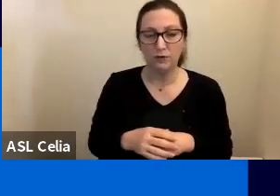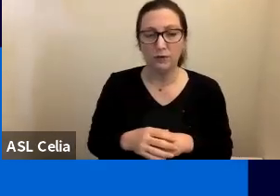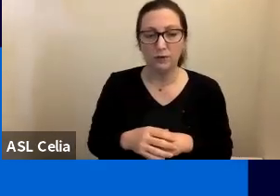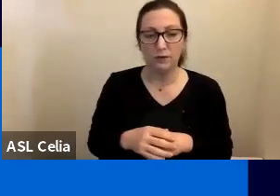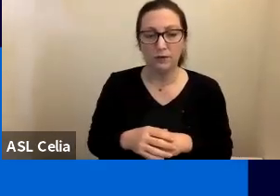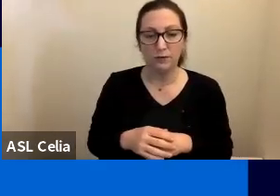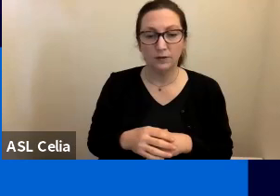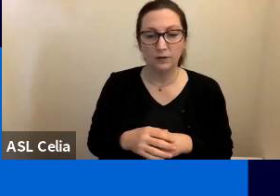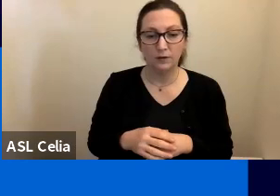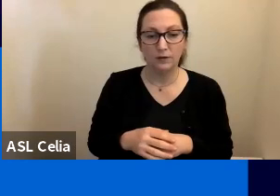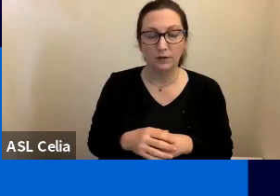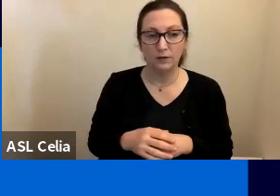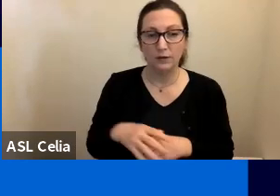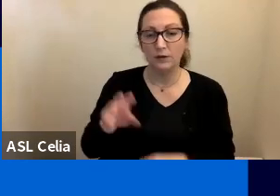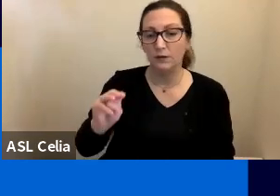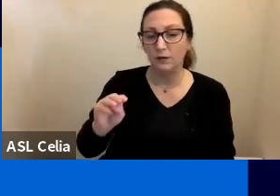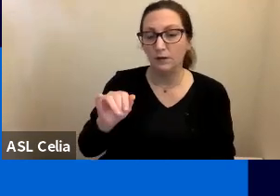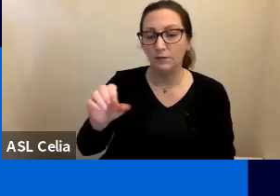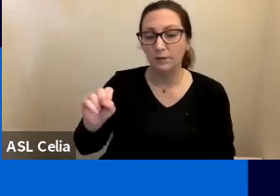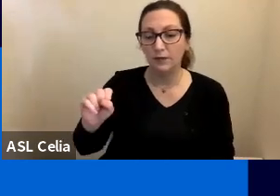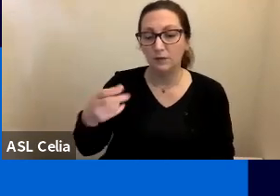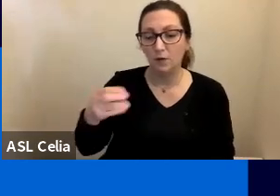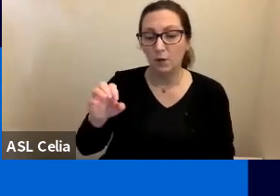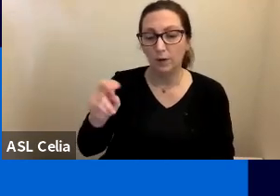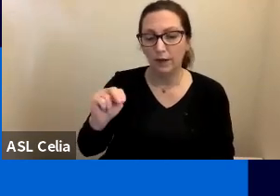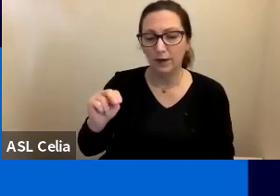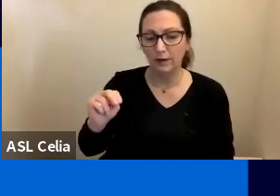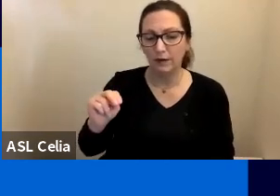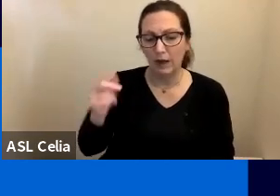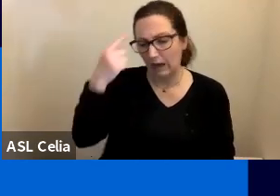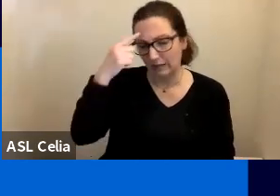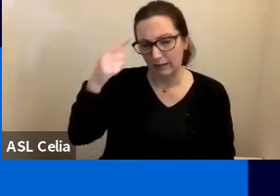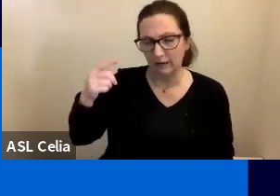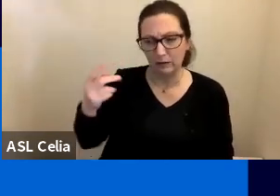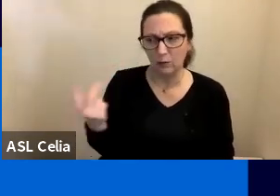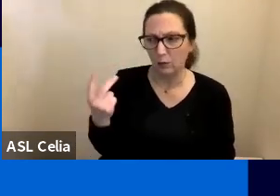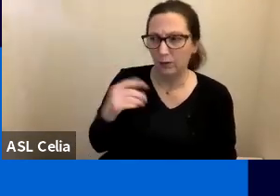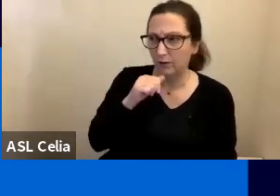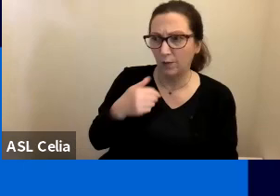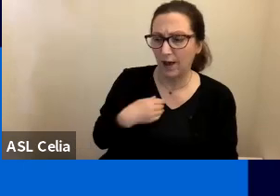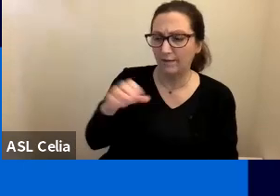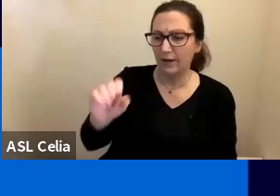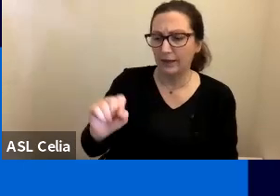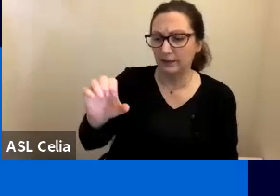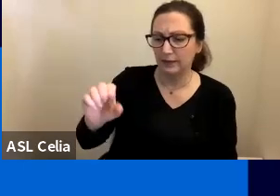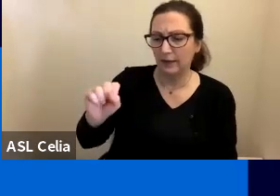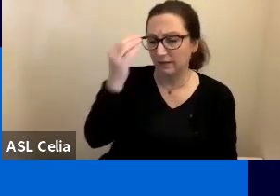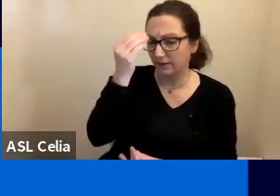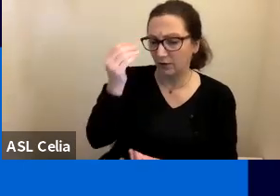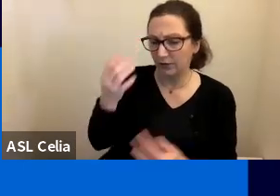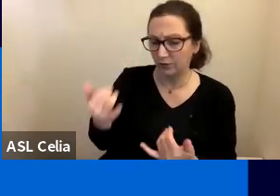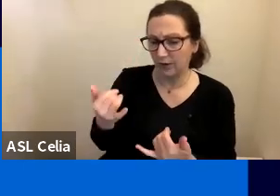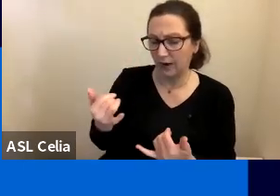I am Miss Hogan. I don't think we have the socioeconomic data tonight, do we? I don't. The